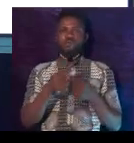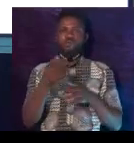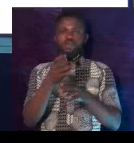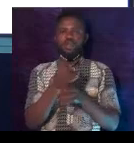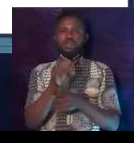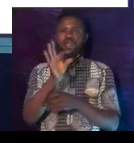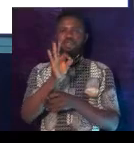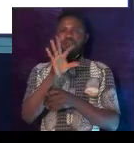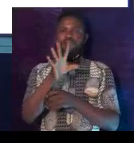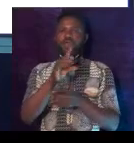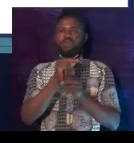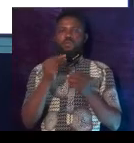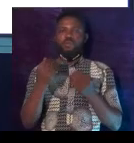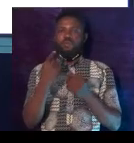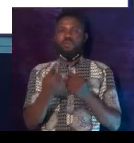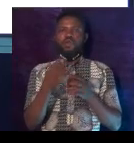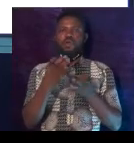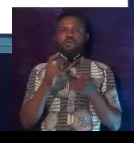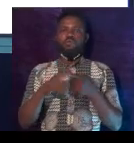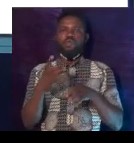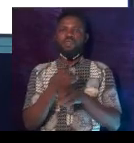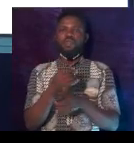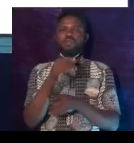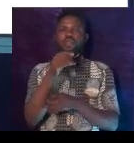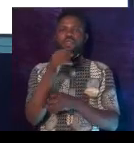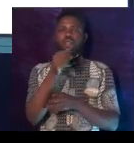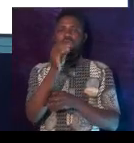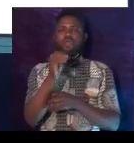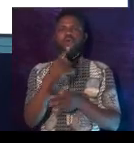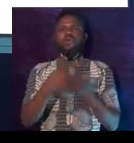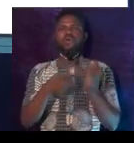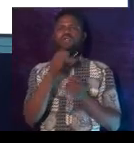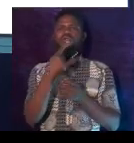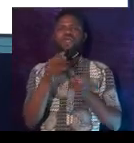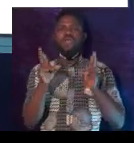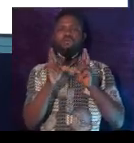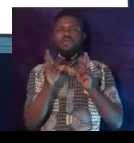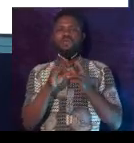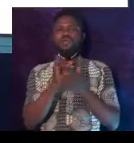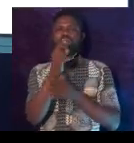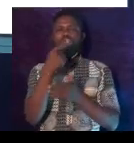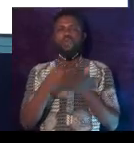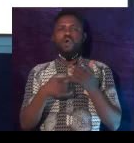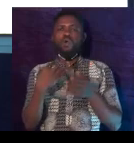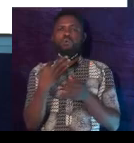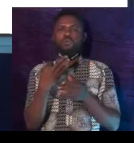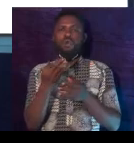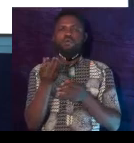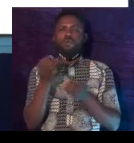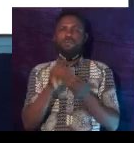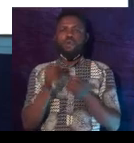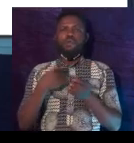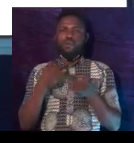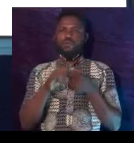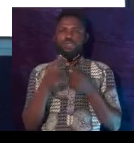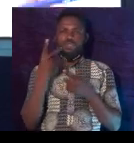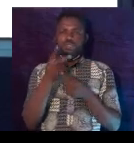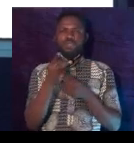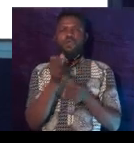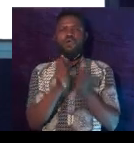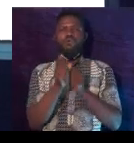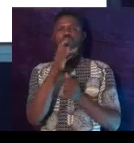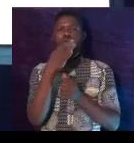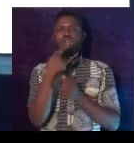score 95. Nobody wants to score 10%. What is the range? That is more of what we are interested in. So we'll